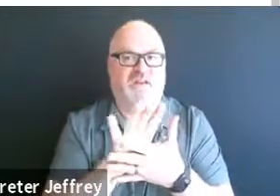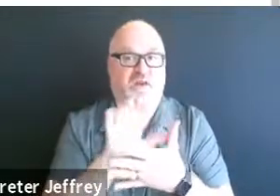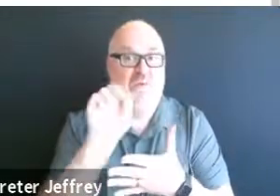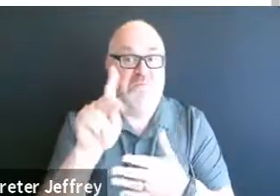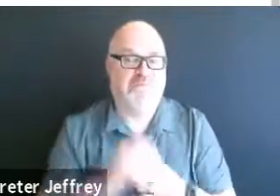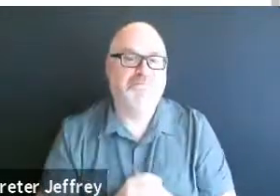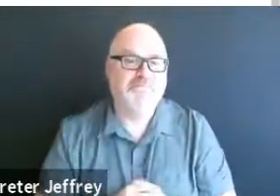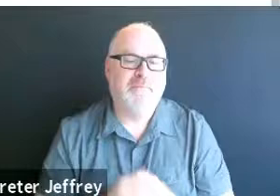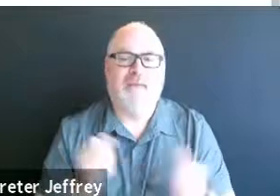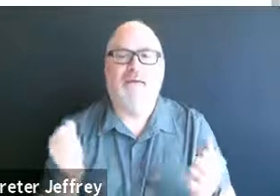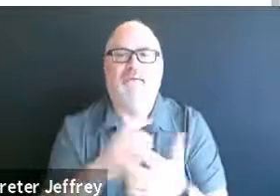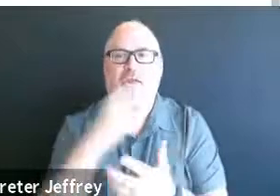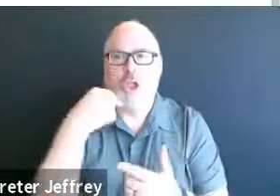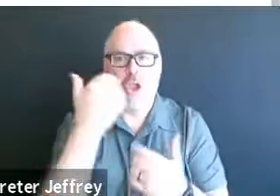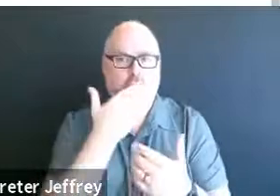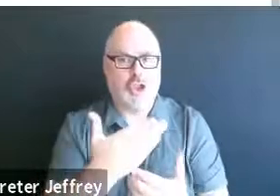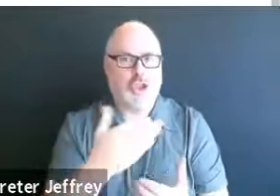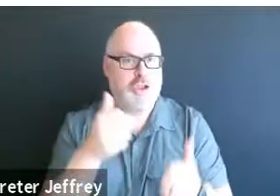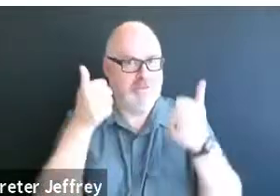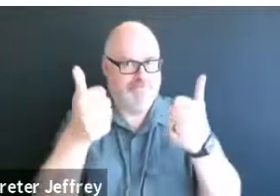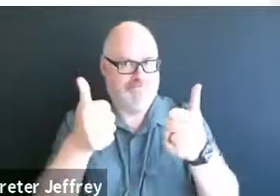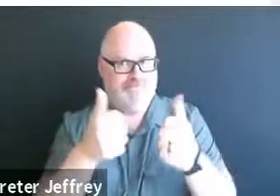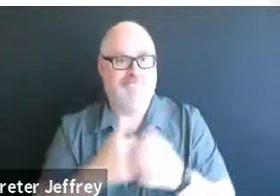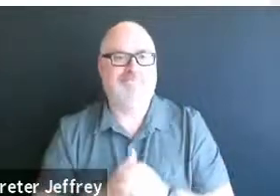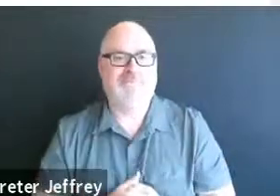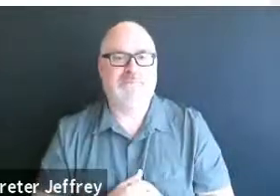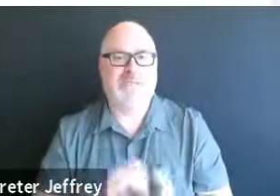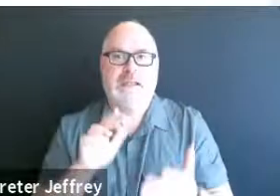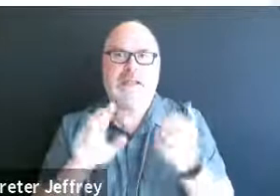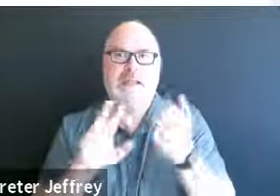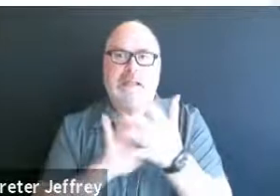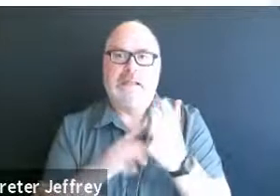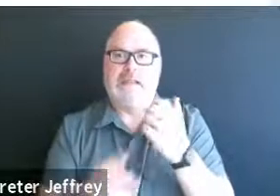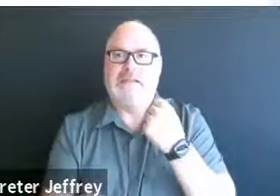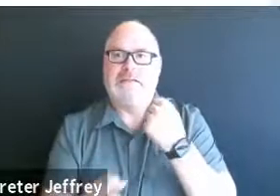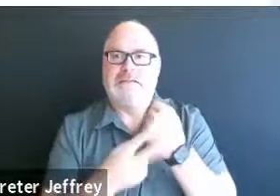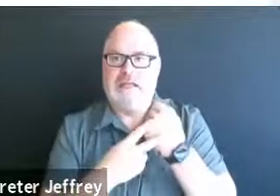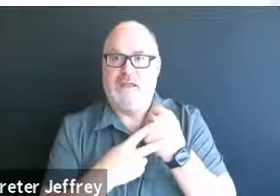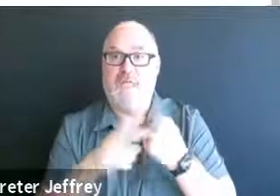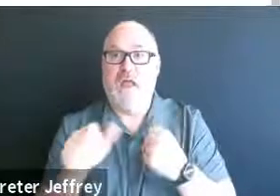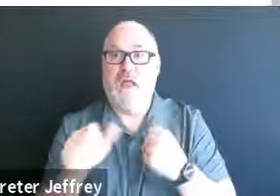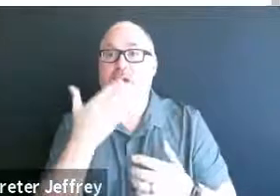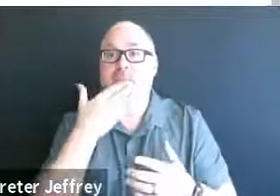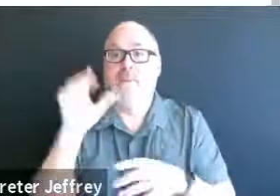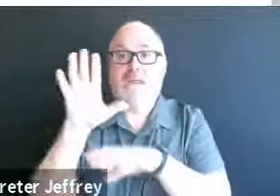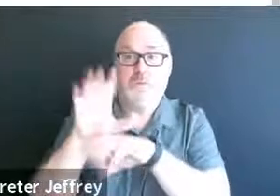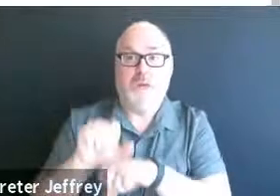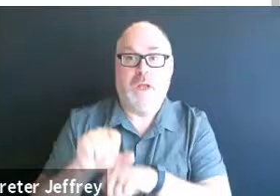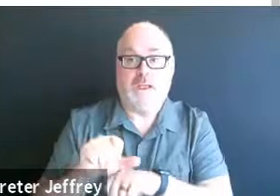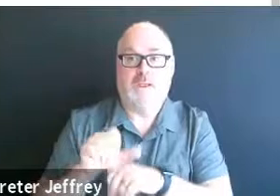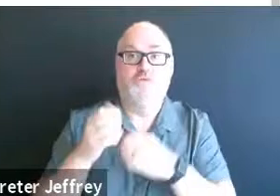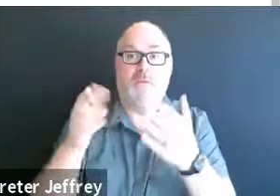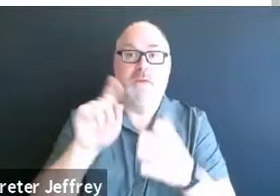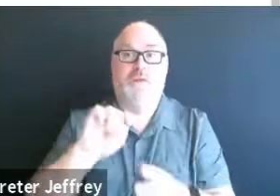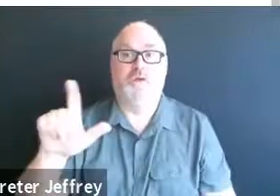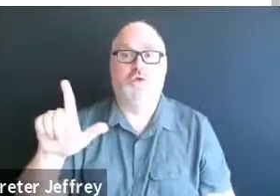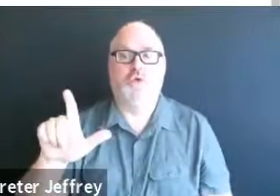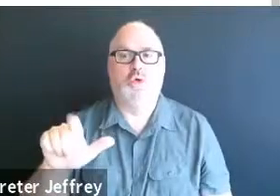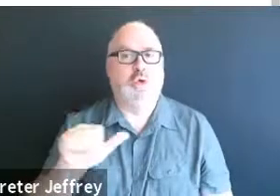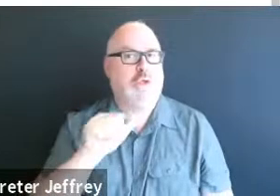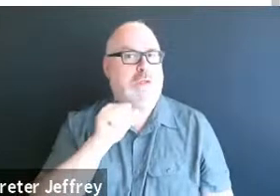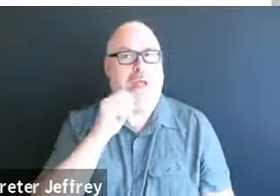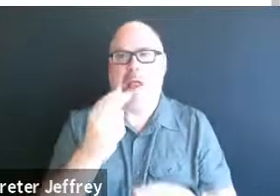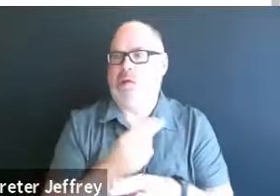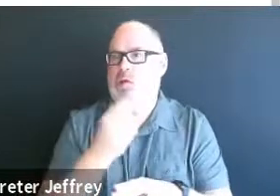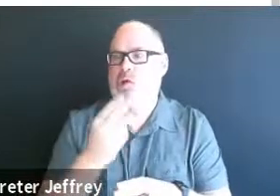So everything looks good. I'm going to hit save. Another best practice that we recommend with this tool is that it is not used